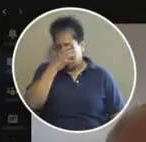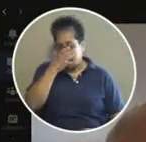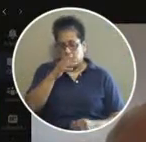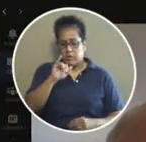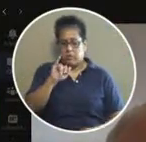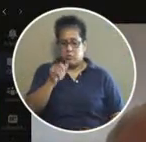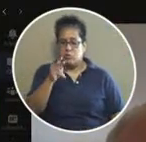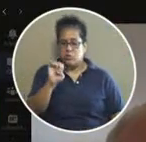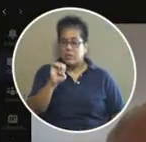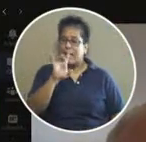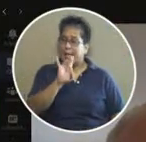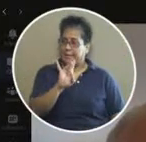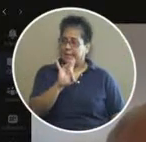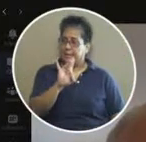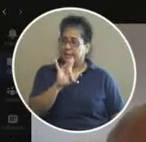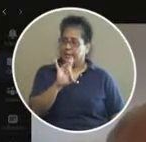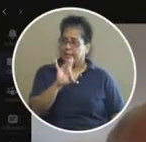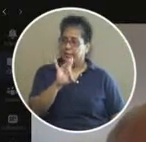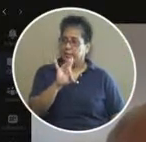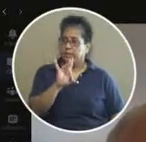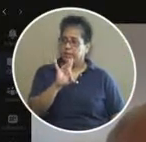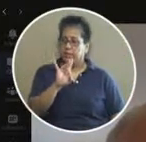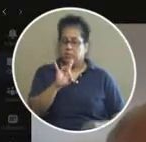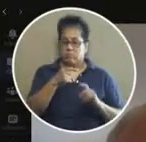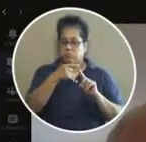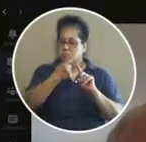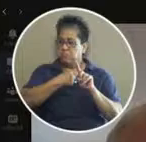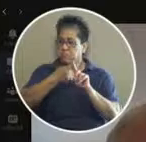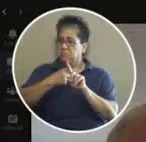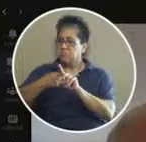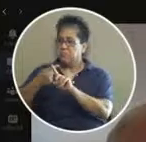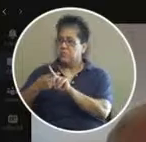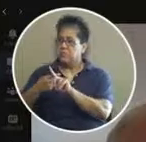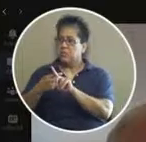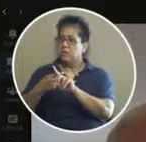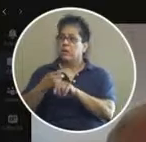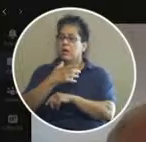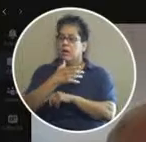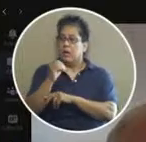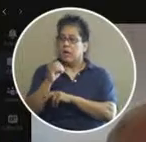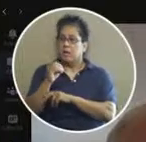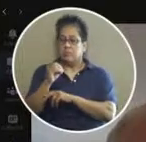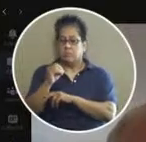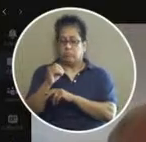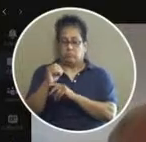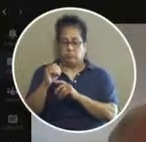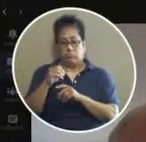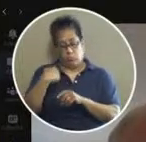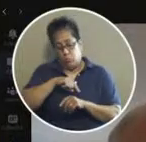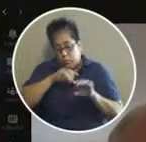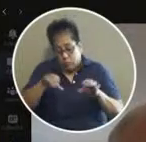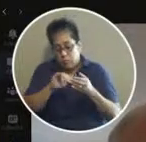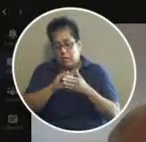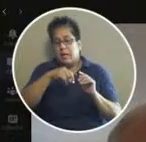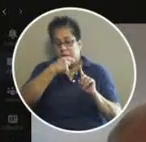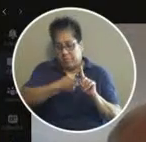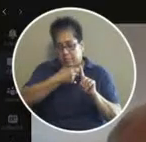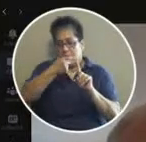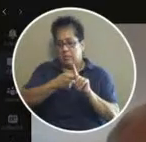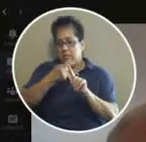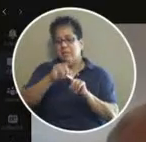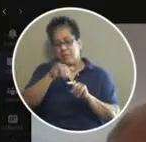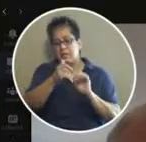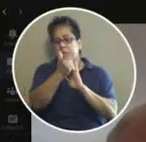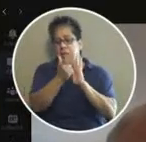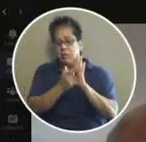On June 8th, as it's done on a monthly basis and has been done on a monthly basis in accordance with legal